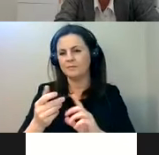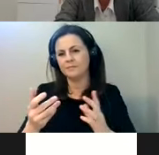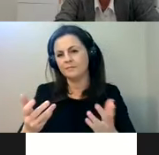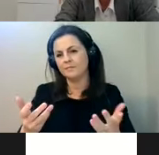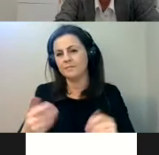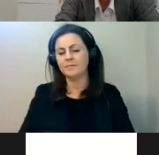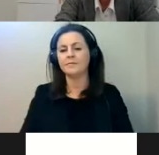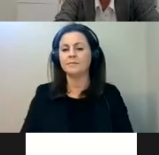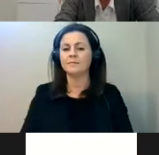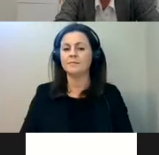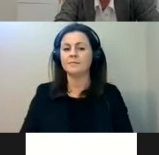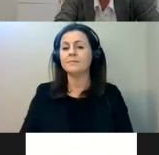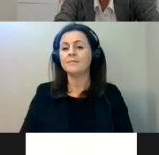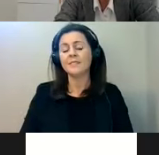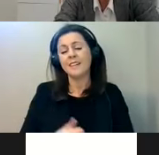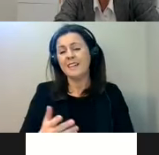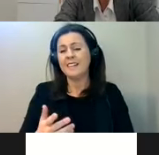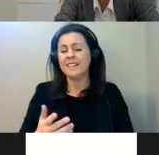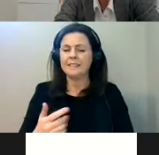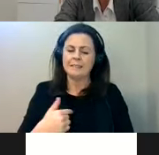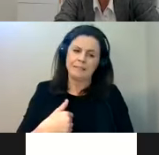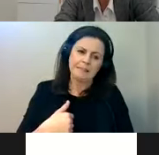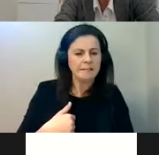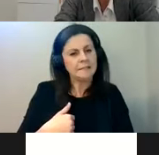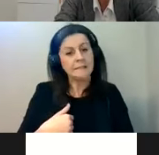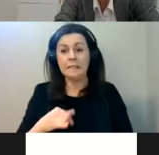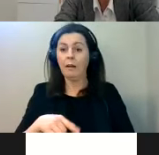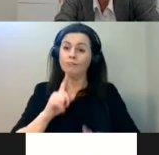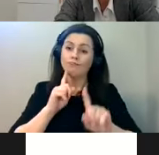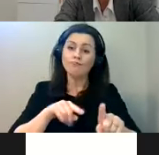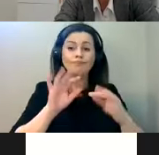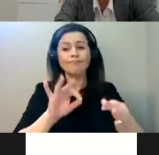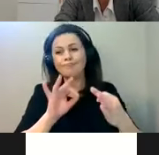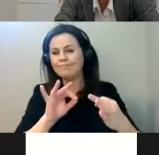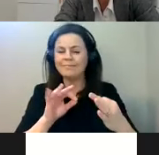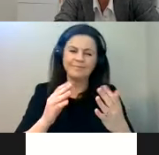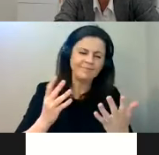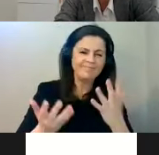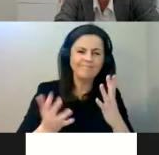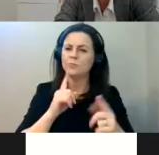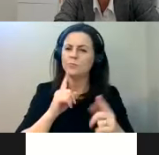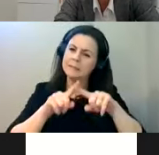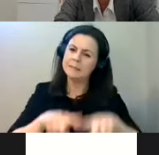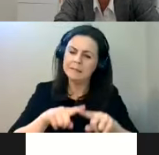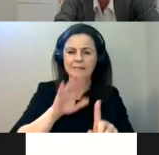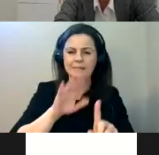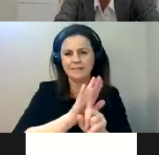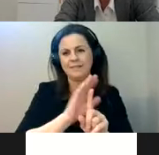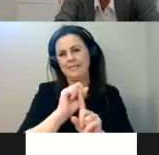And so I'm hesitant to give an answer there where it's really circumstance